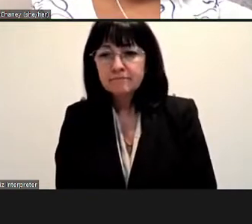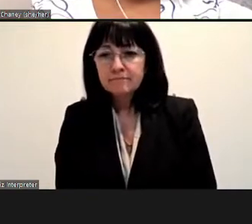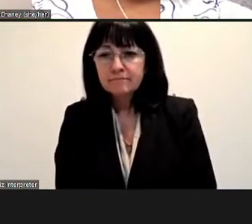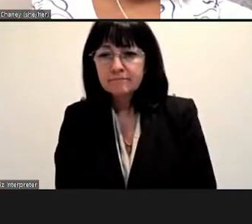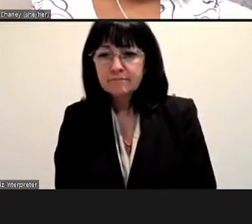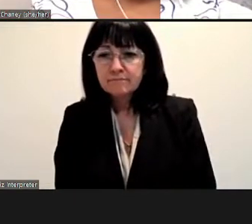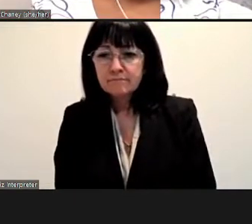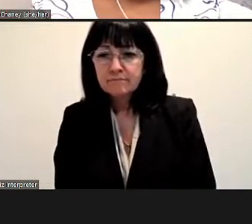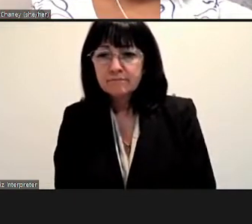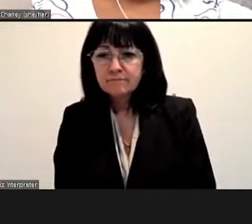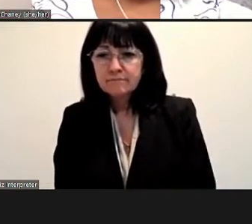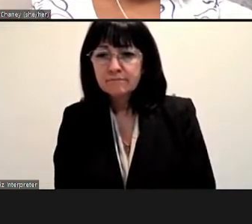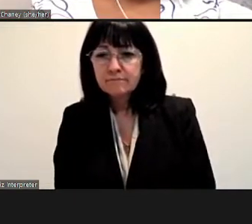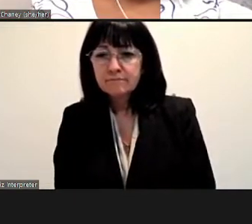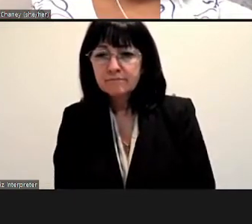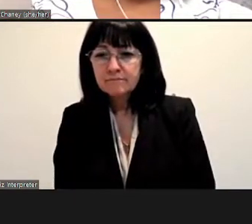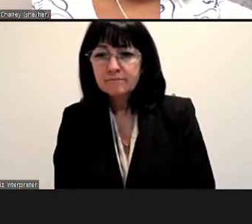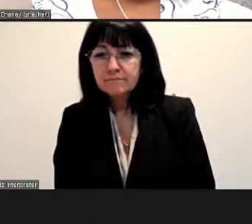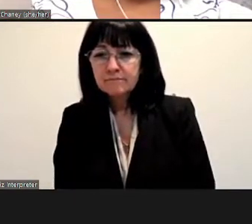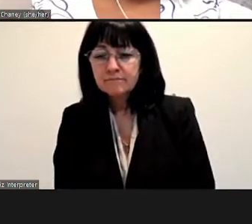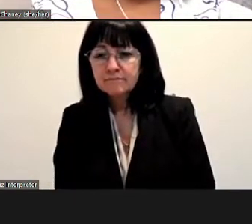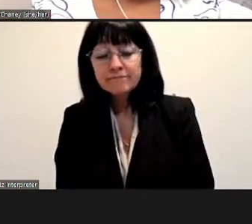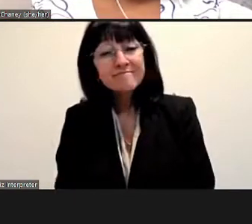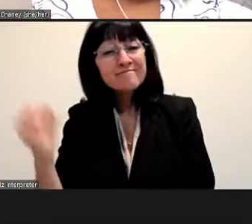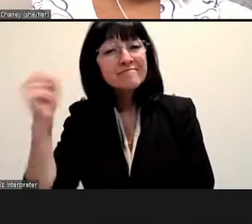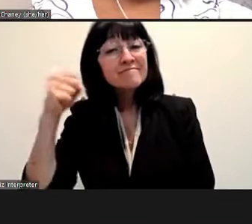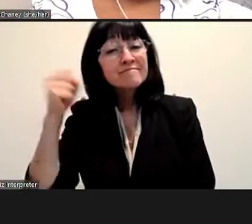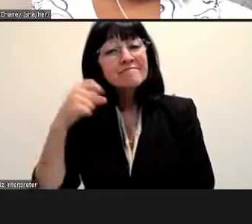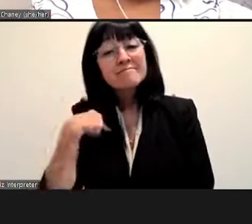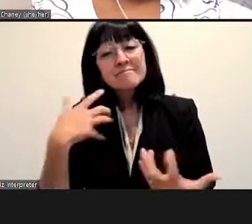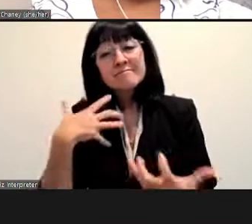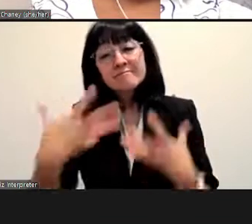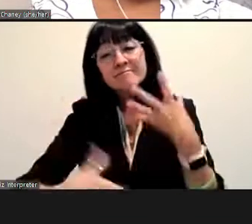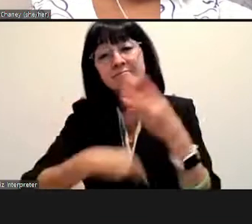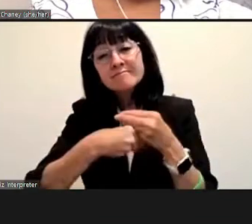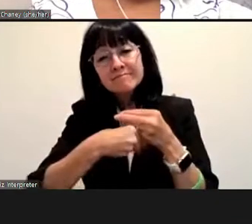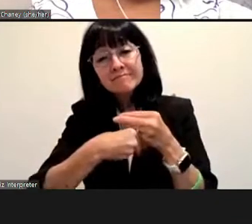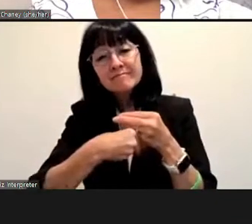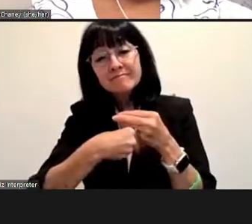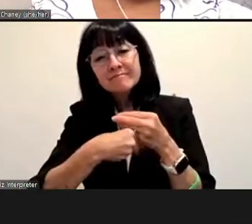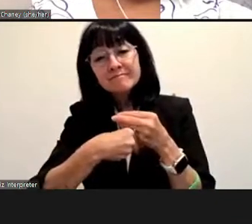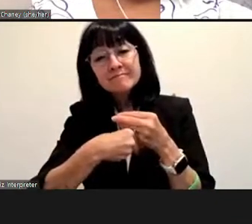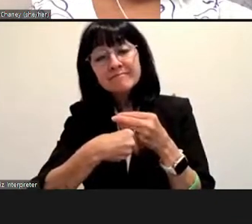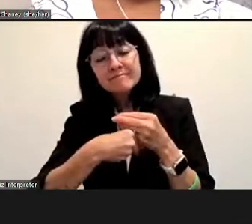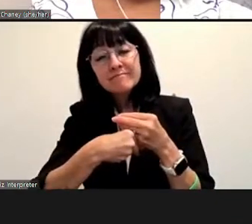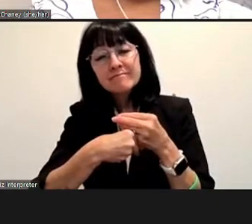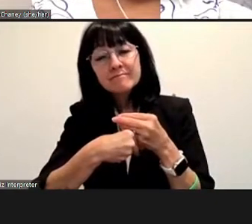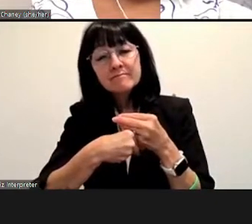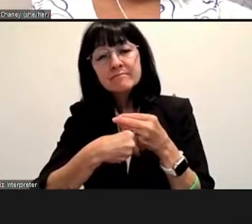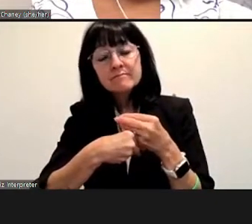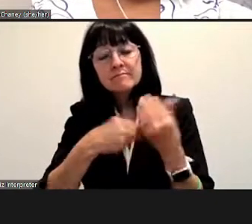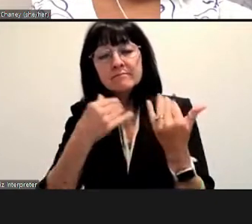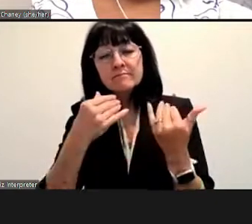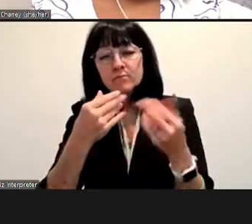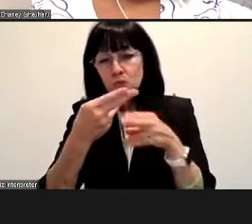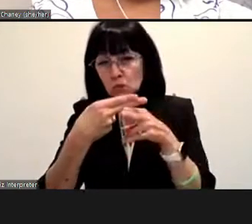Yeah, I wanted to add, and especially as we sort of segue into a deeper